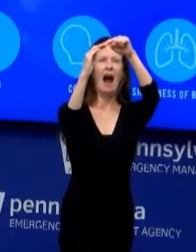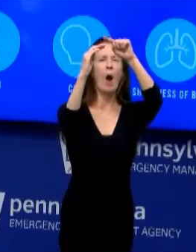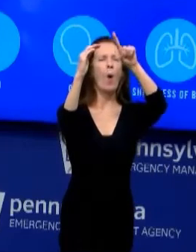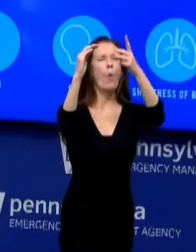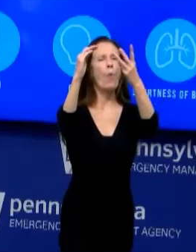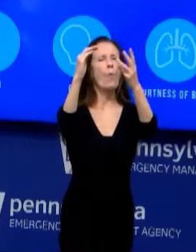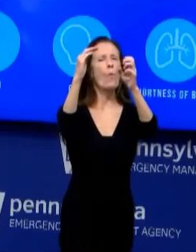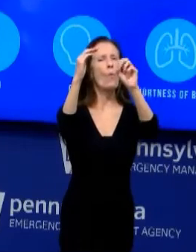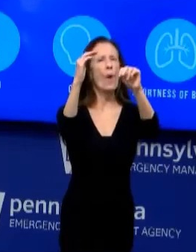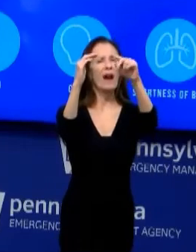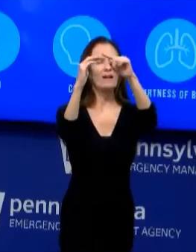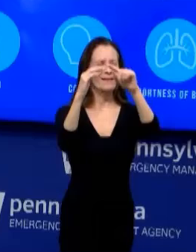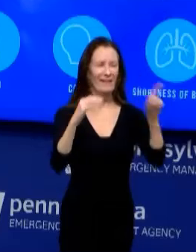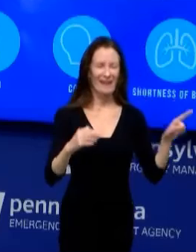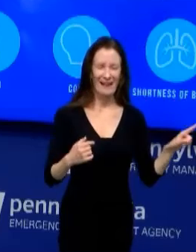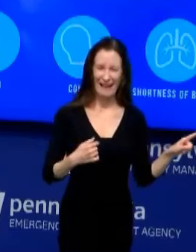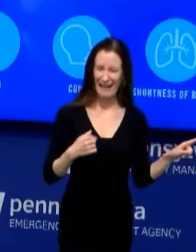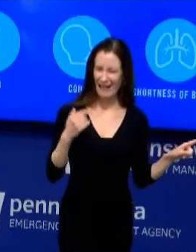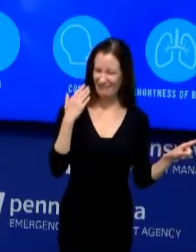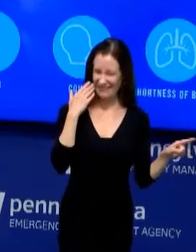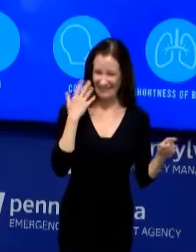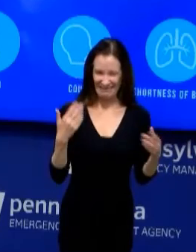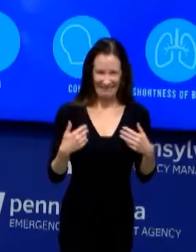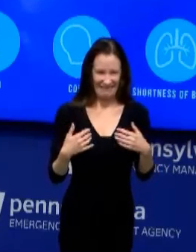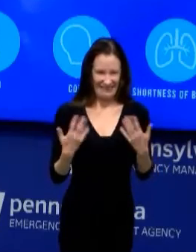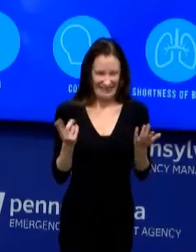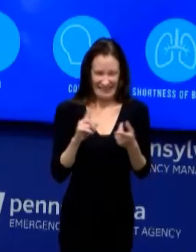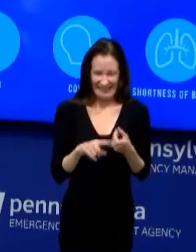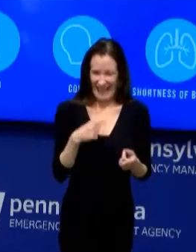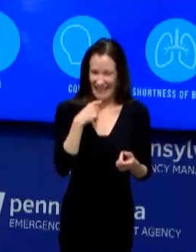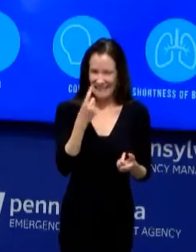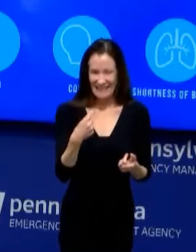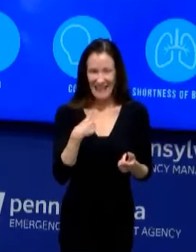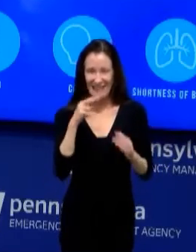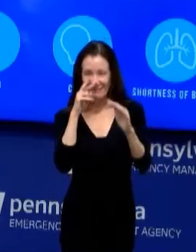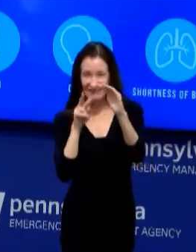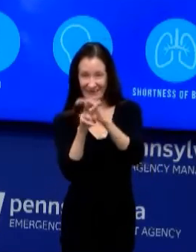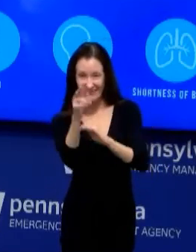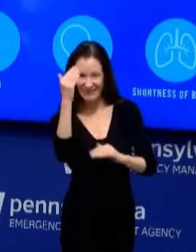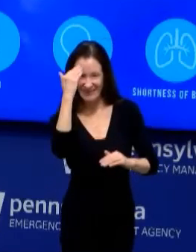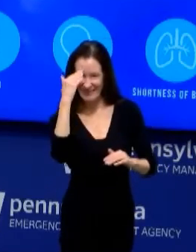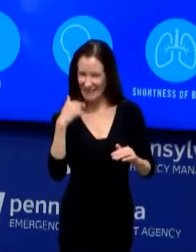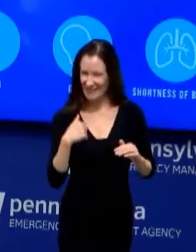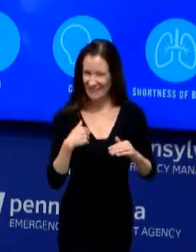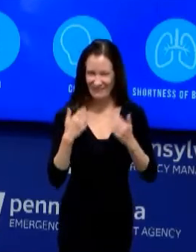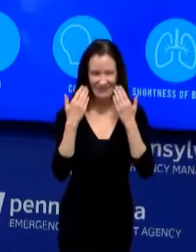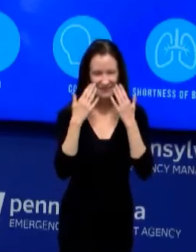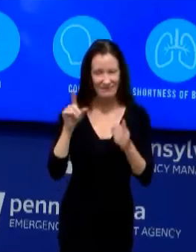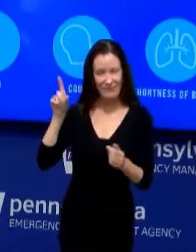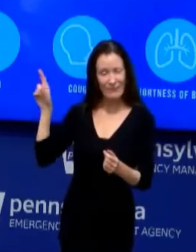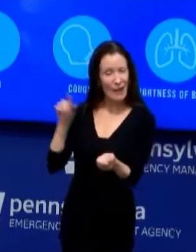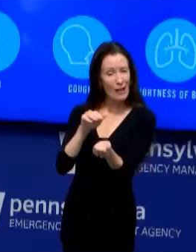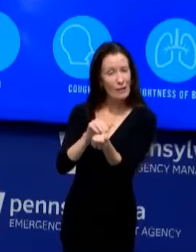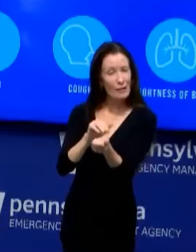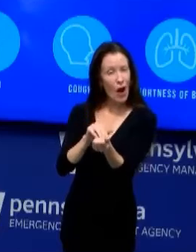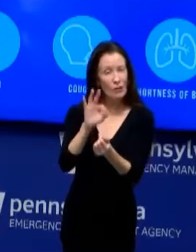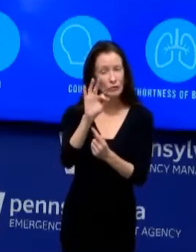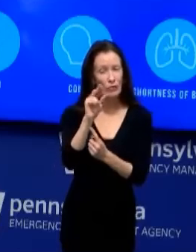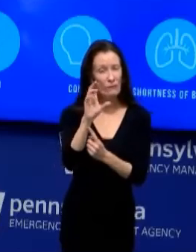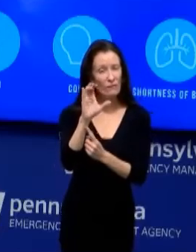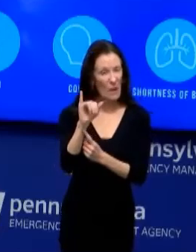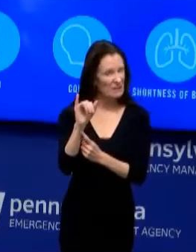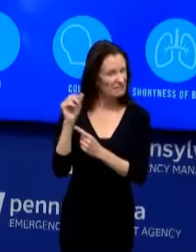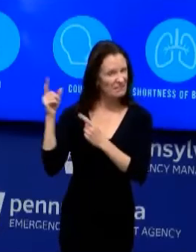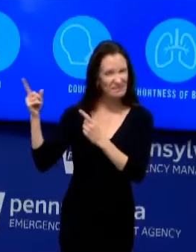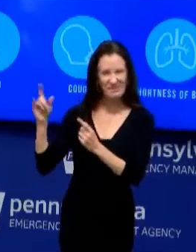diseases at the NIH, has said, the virus determines the timetable. We don't determine the timetable or the timeline. Again, we've been looking